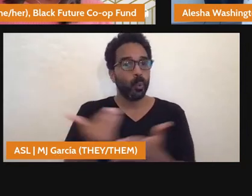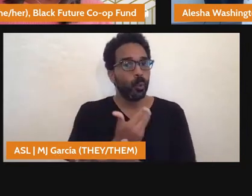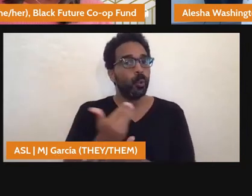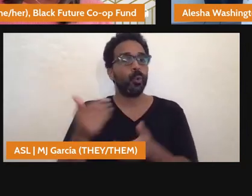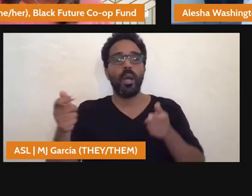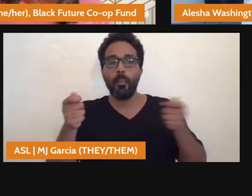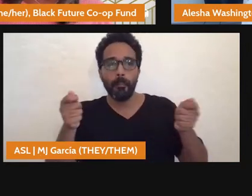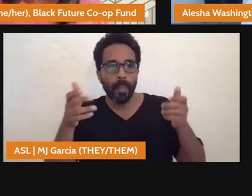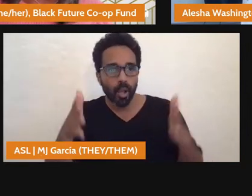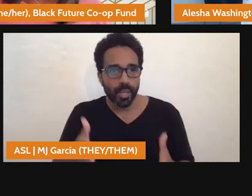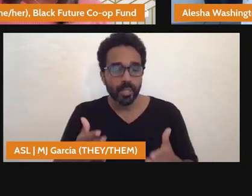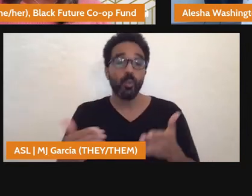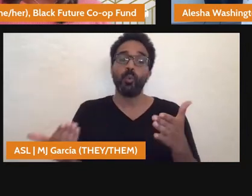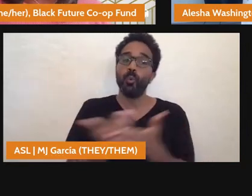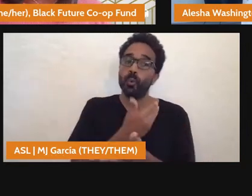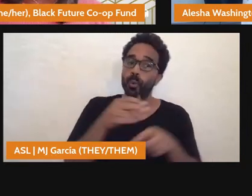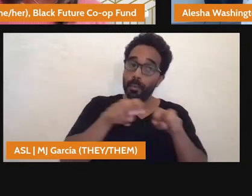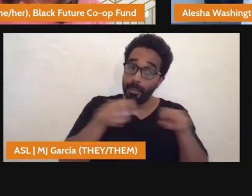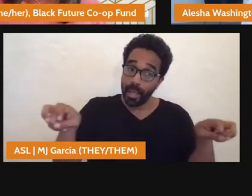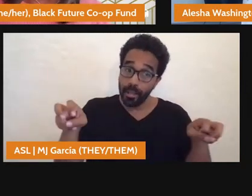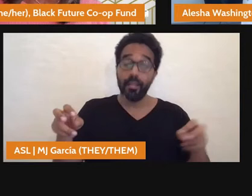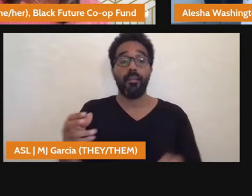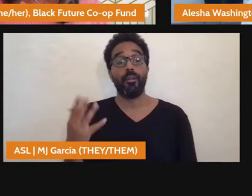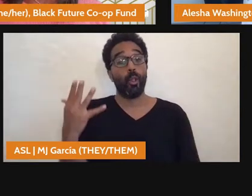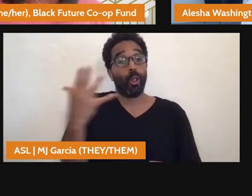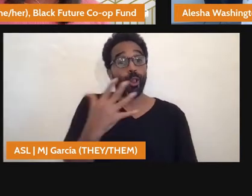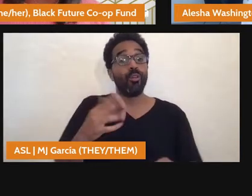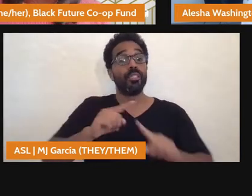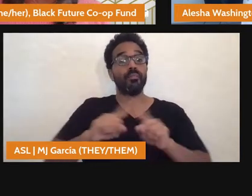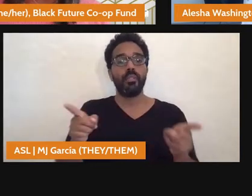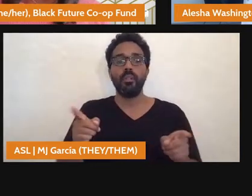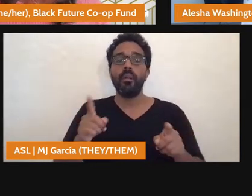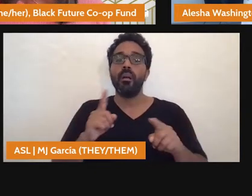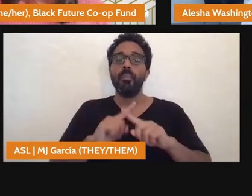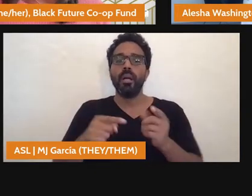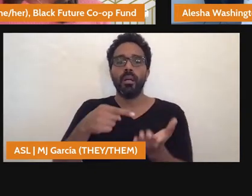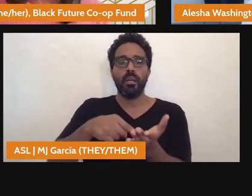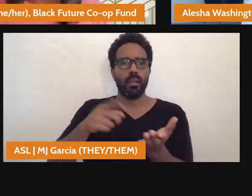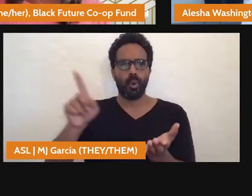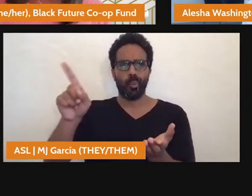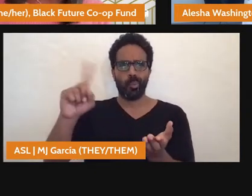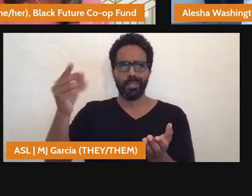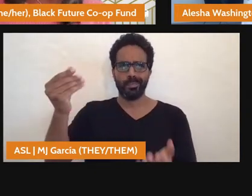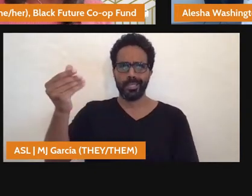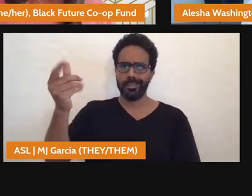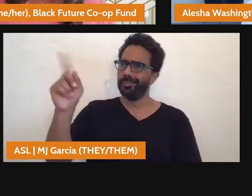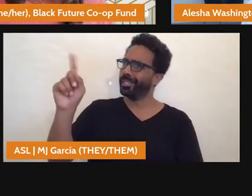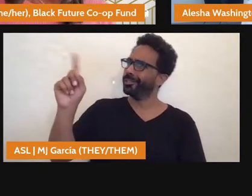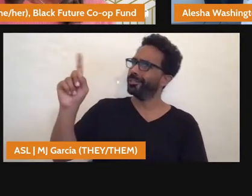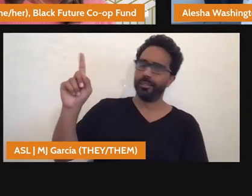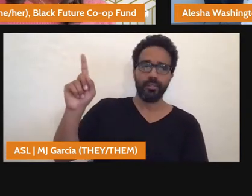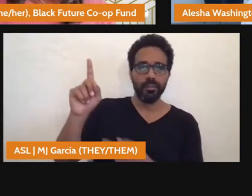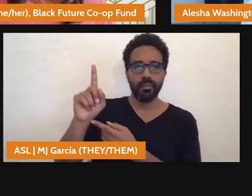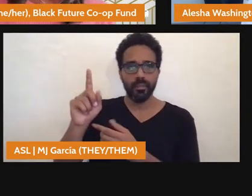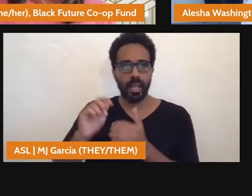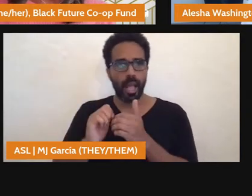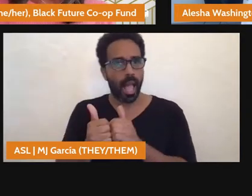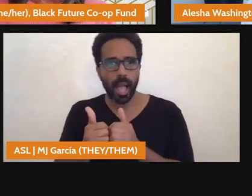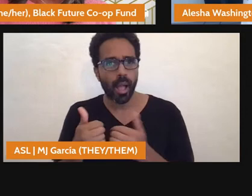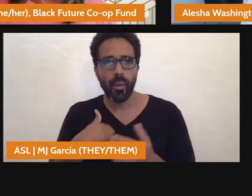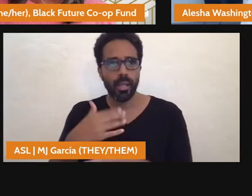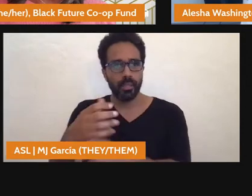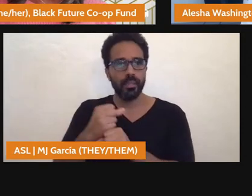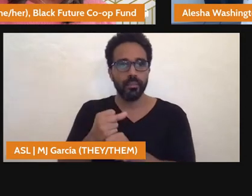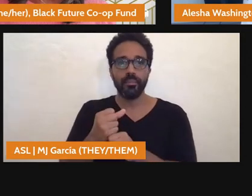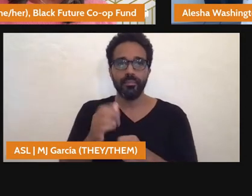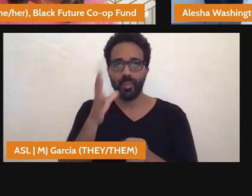of panelists. But we want to talk about the investment piece. Where is the money and how do we get access to it? So make sure